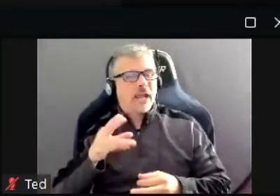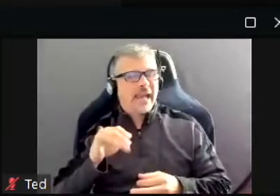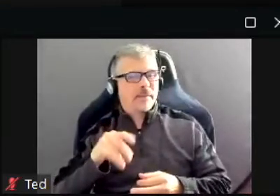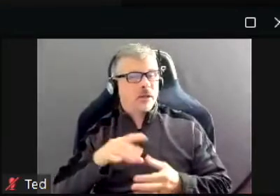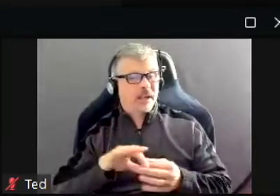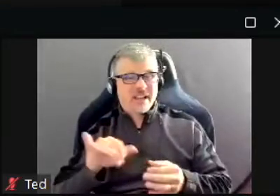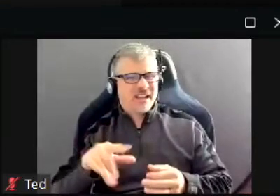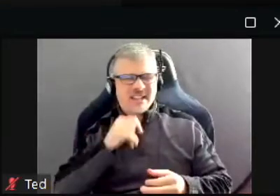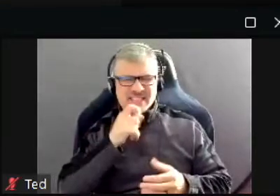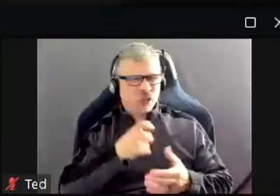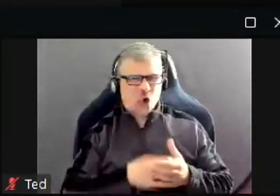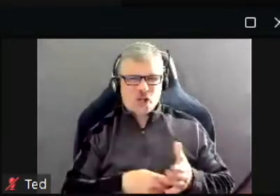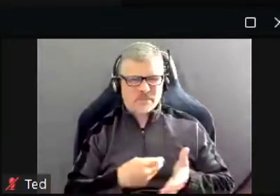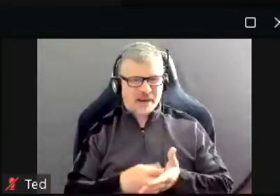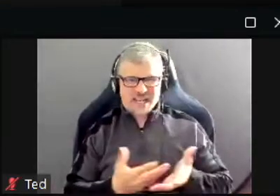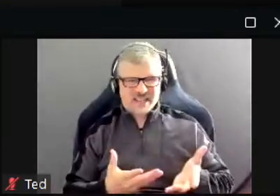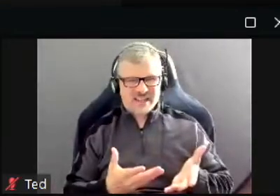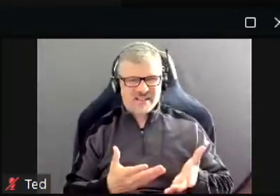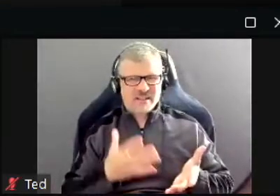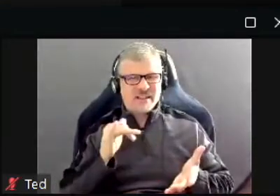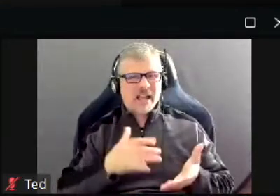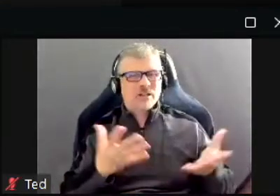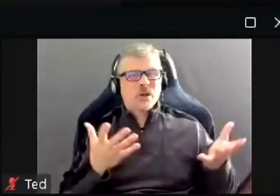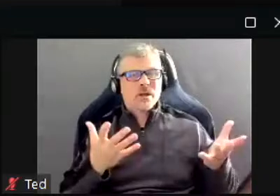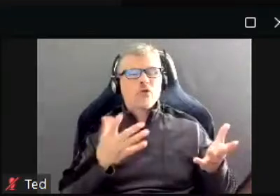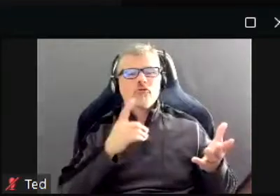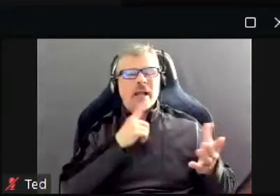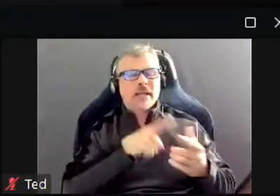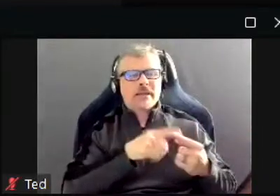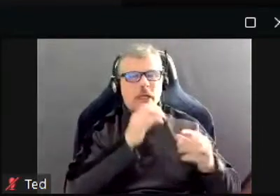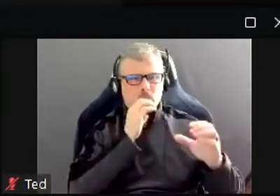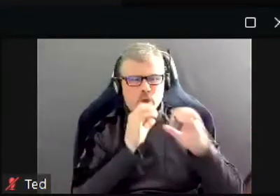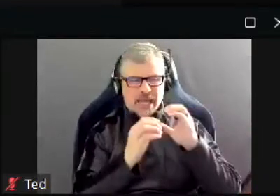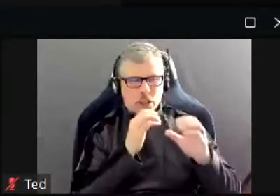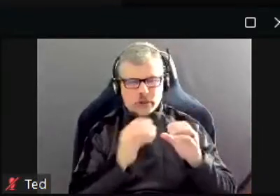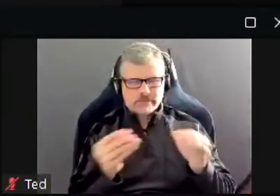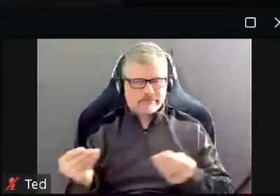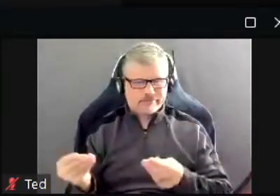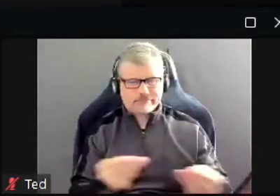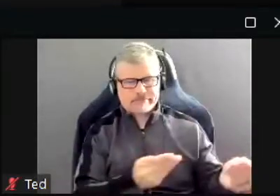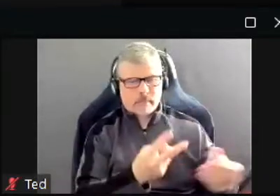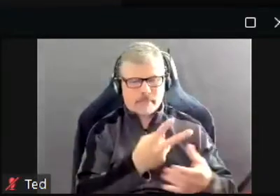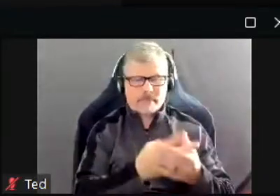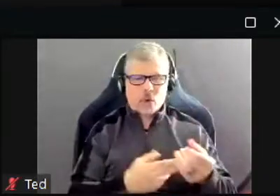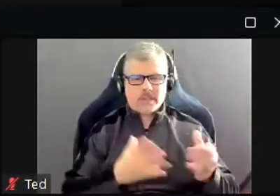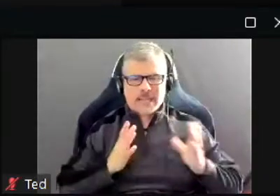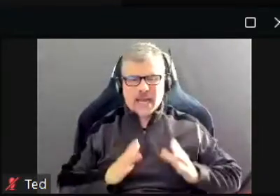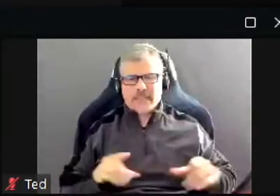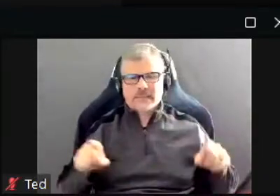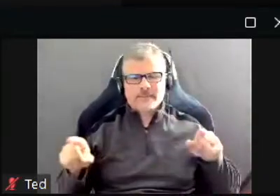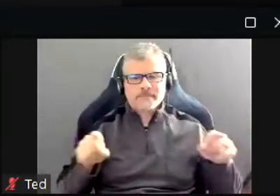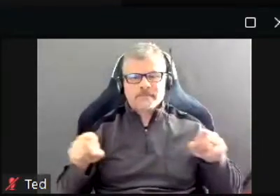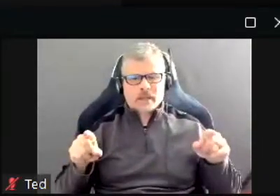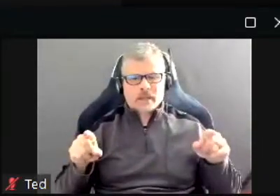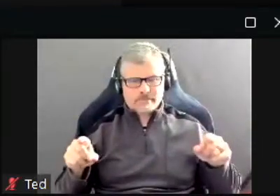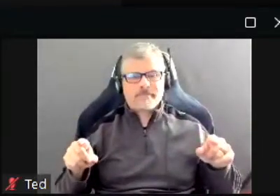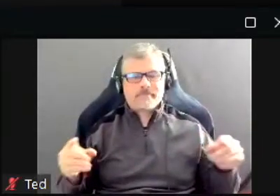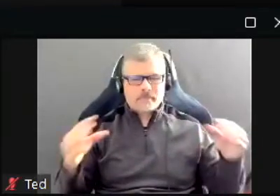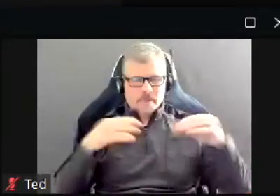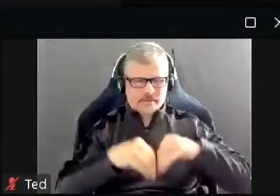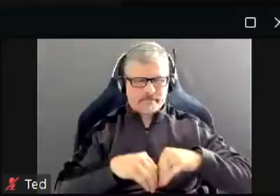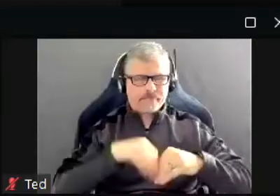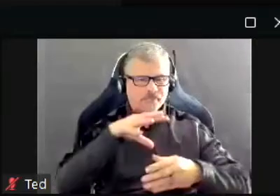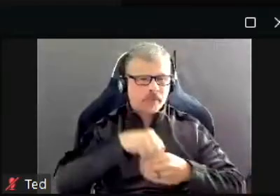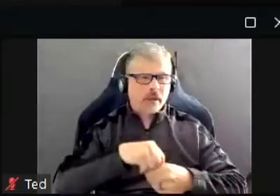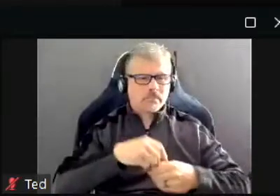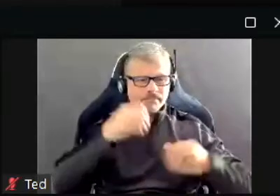money. It's communication that both sides can buy into, and just to let them know we're on the